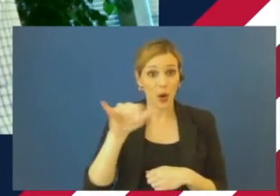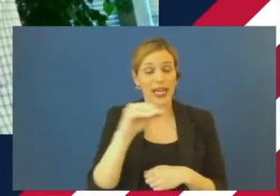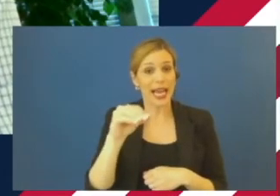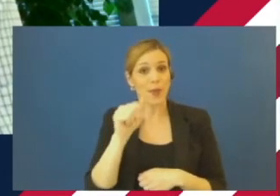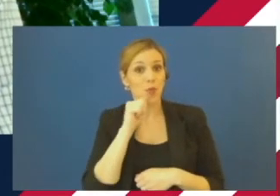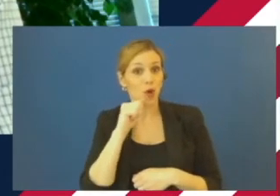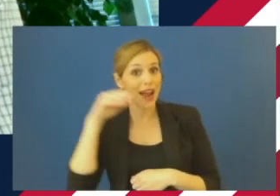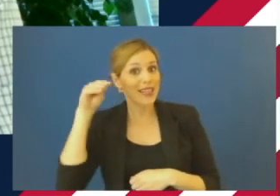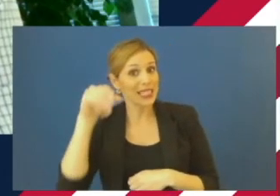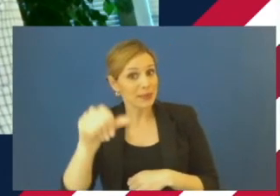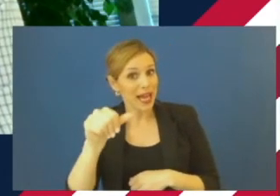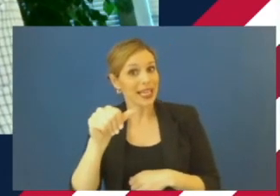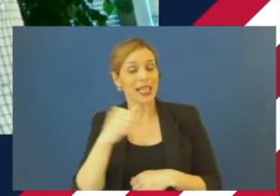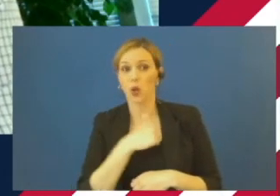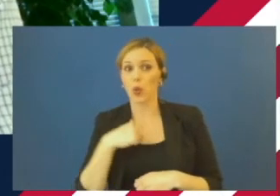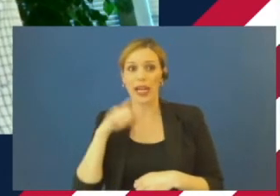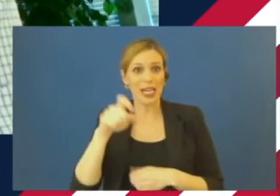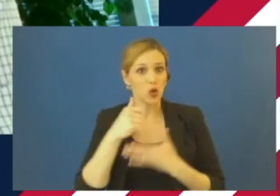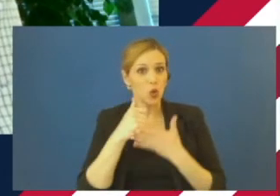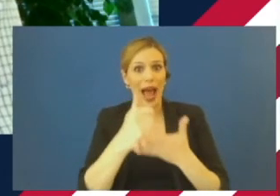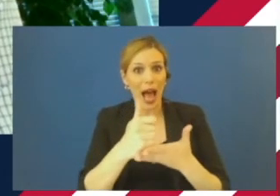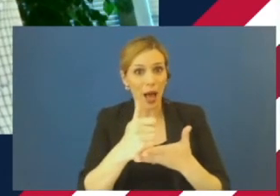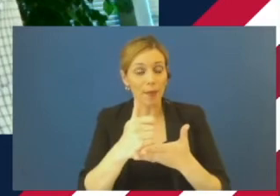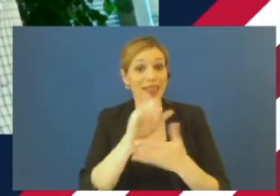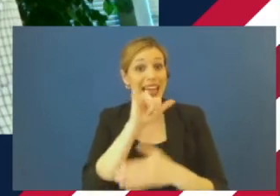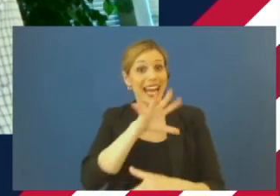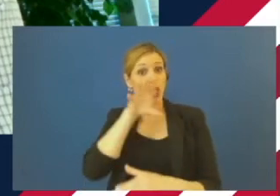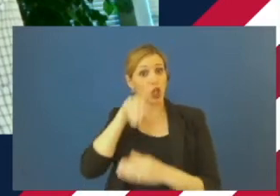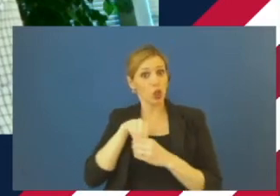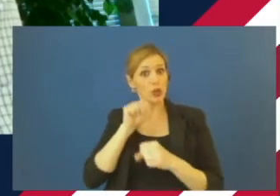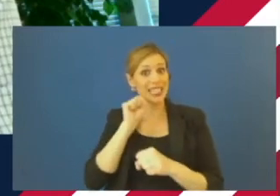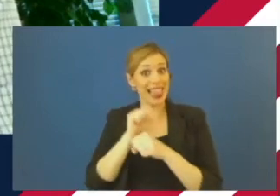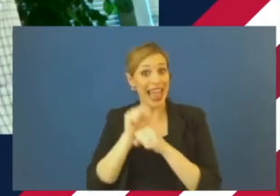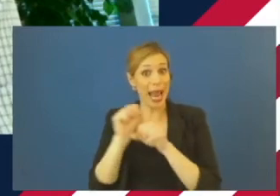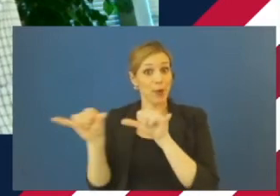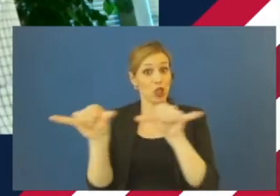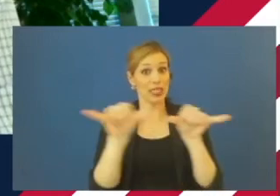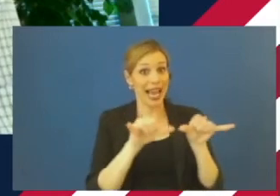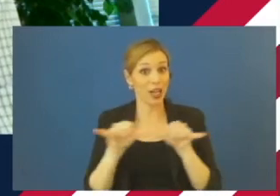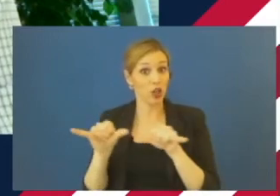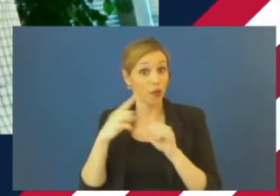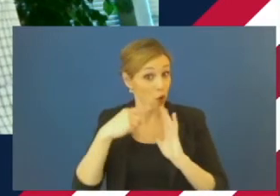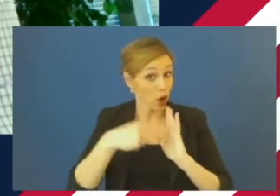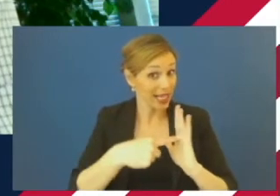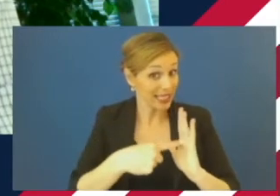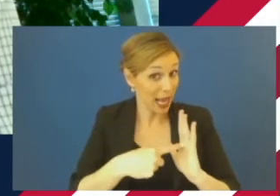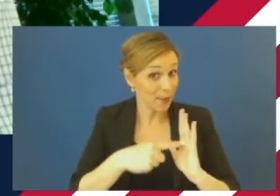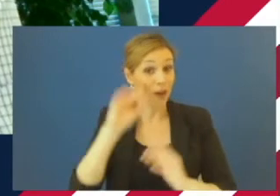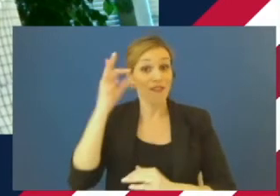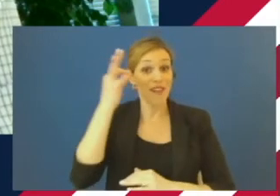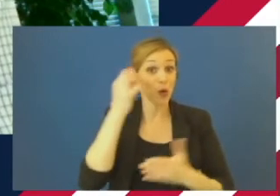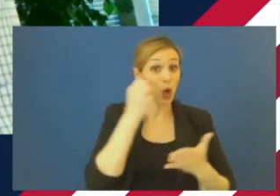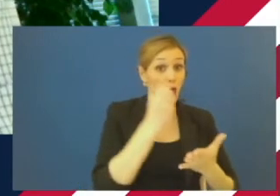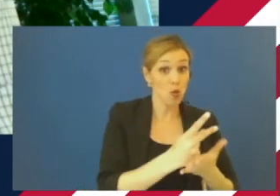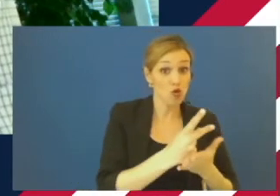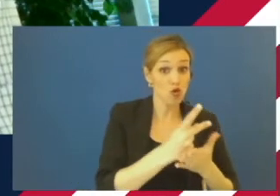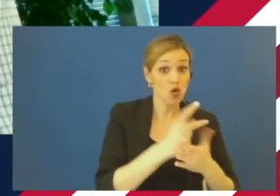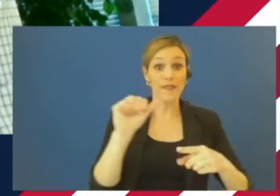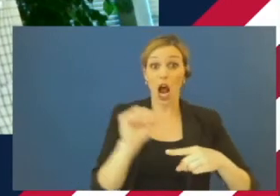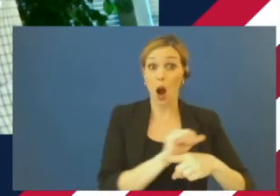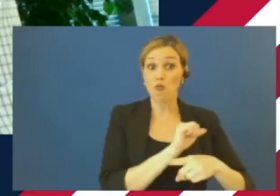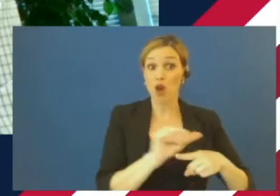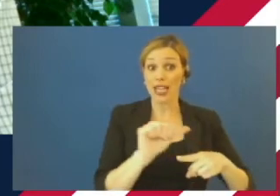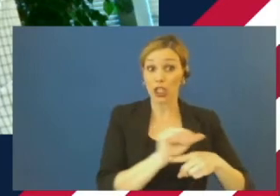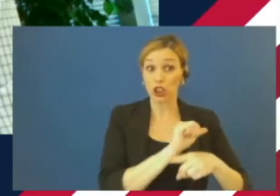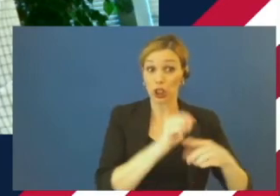also include those labor standards like federal approved apprenticeship programs, prevailing wage